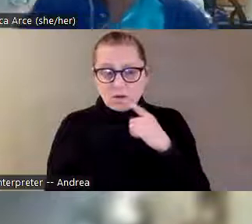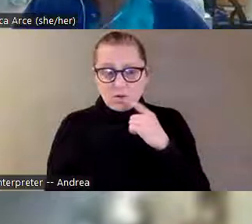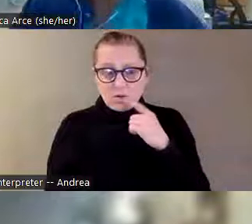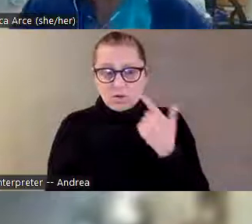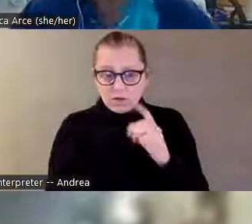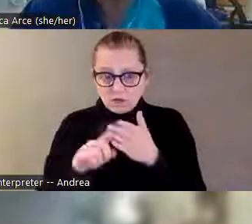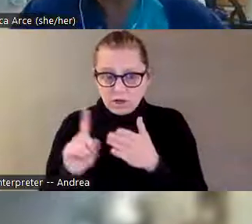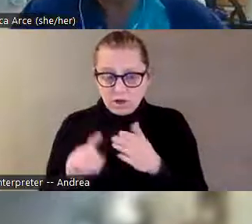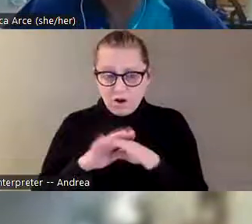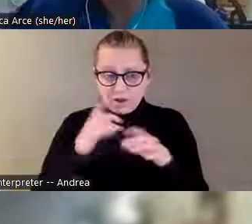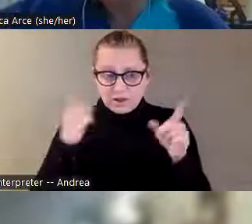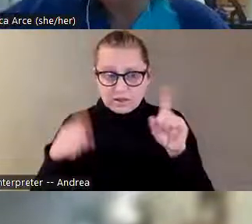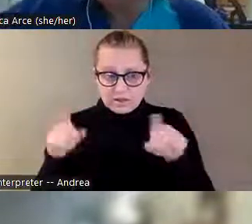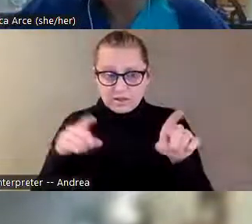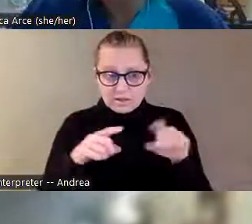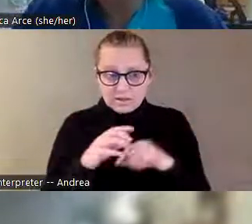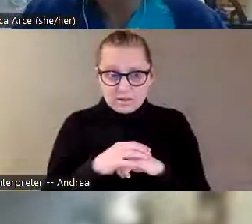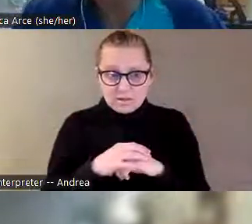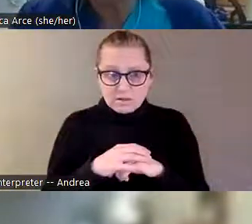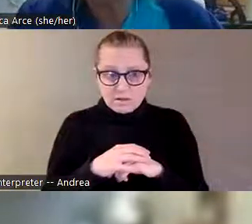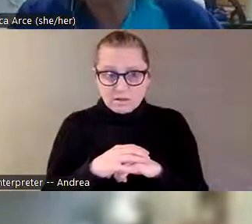in on consensus